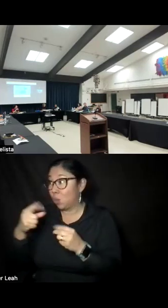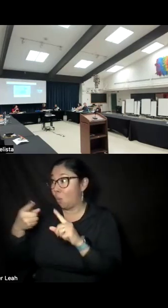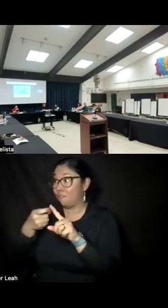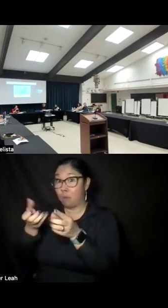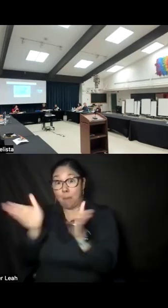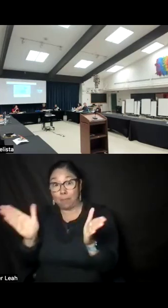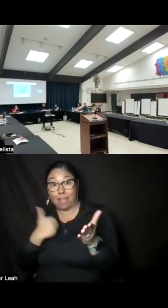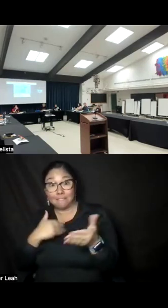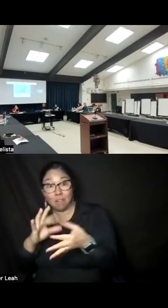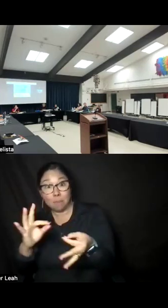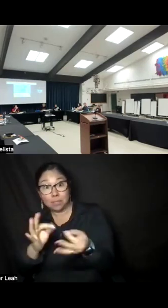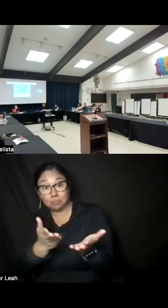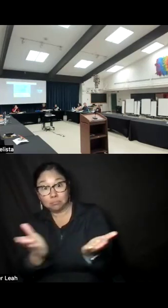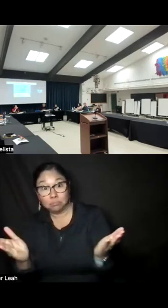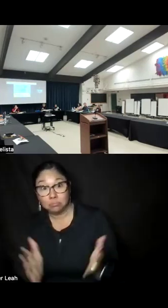well?